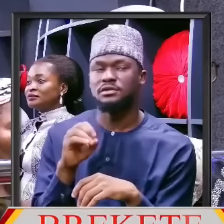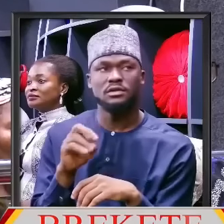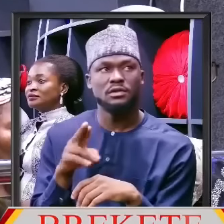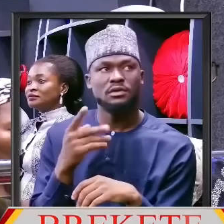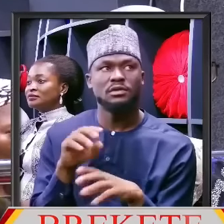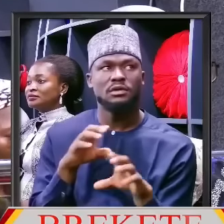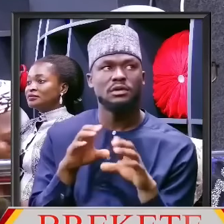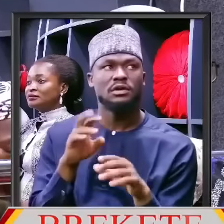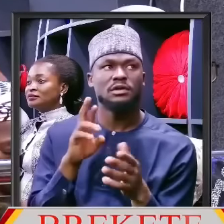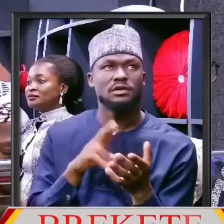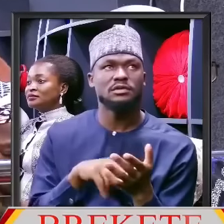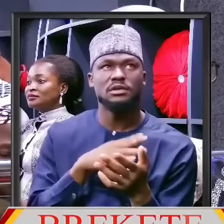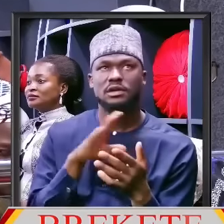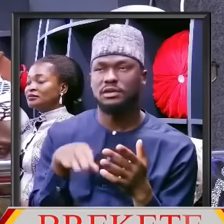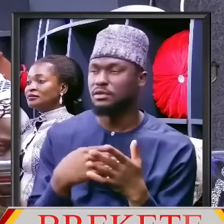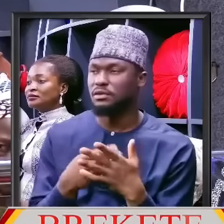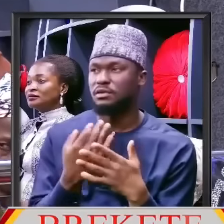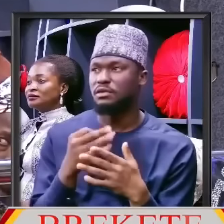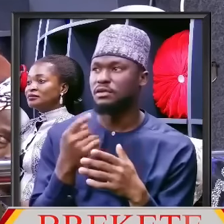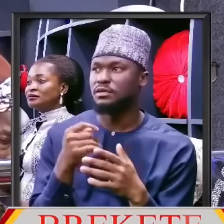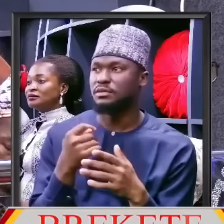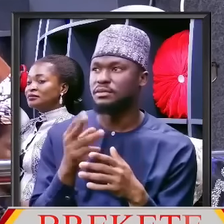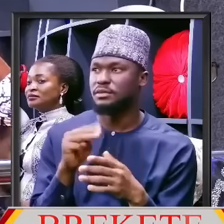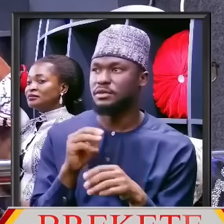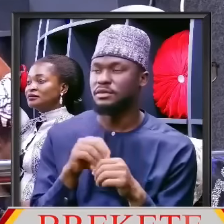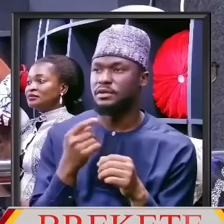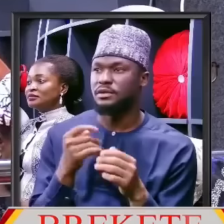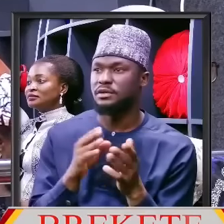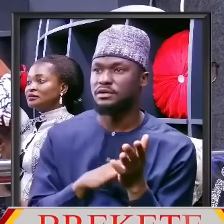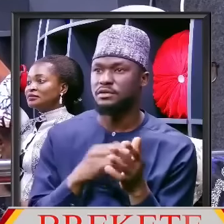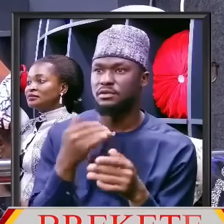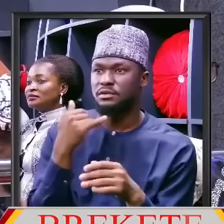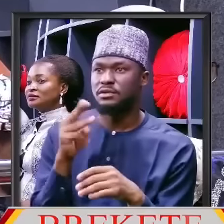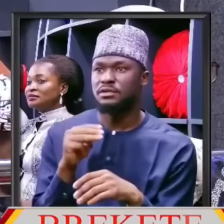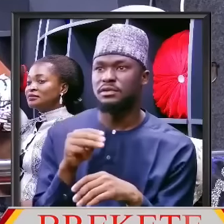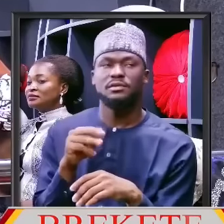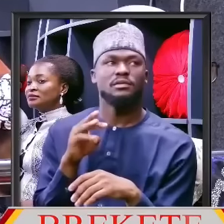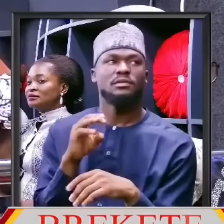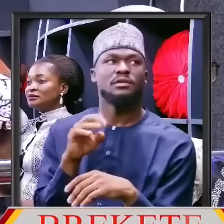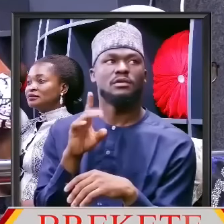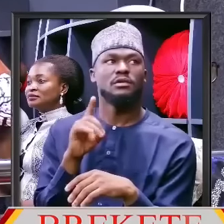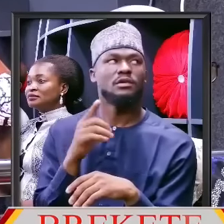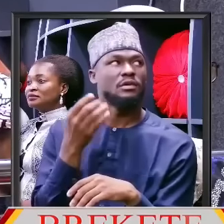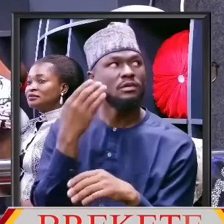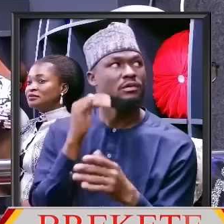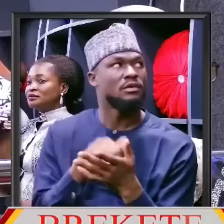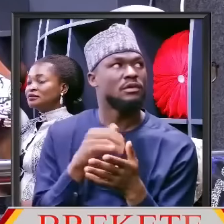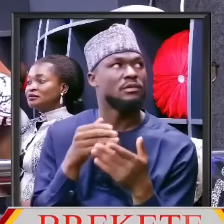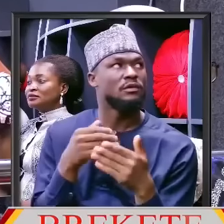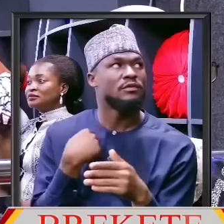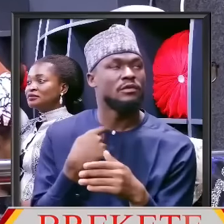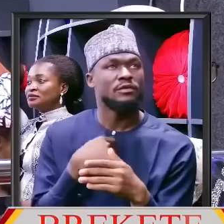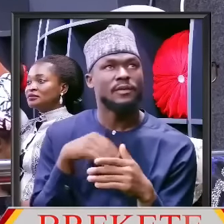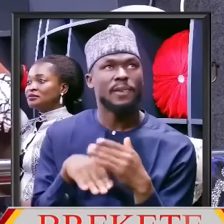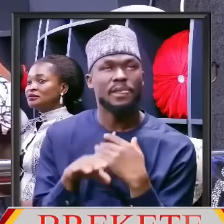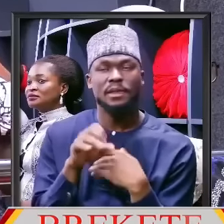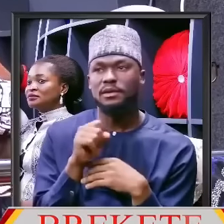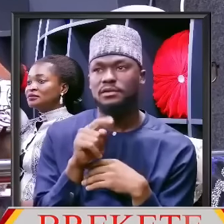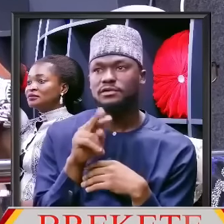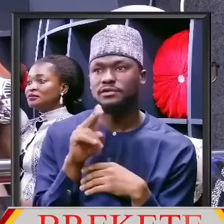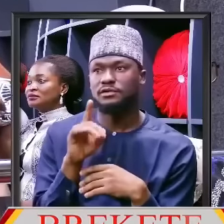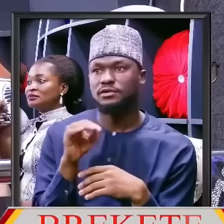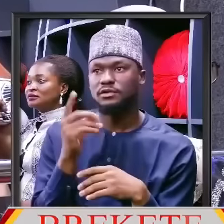acting, whatever of the School of Medicine, I beg. Okay, Ordinary President, you know, say, before we enter studio,